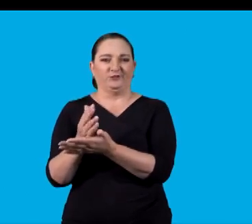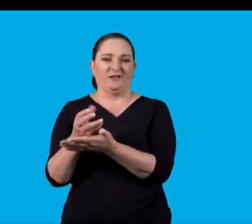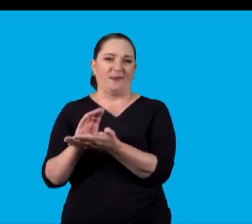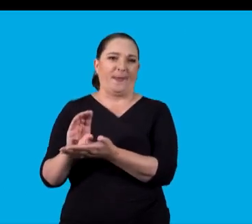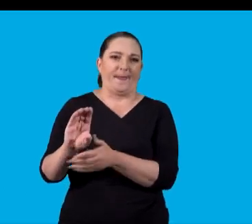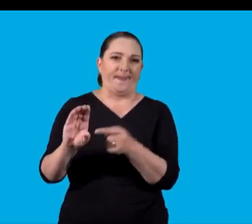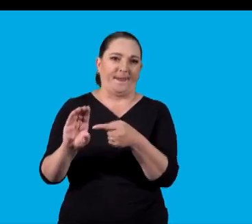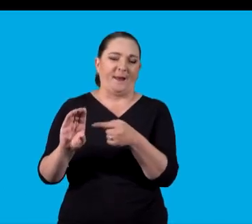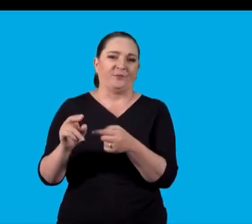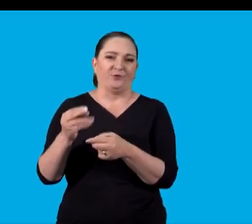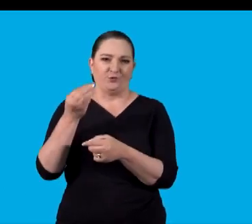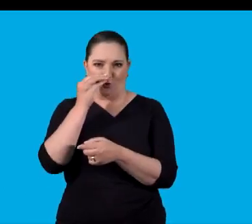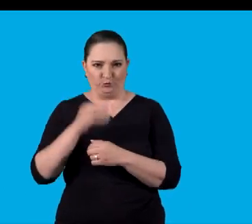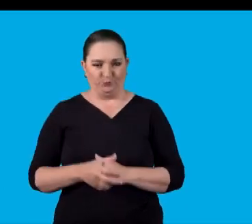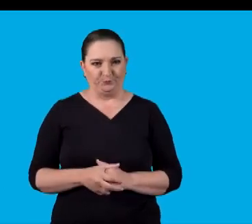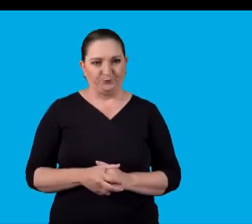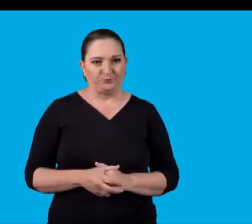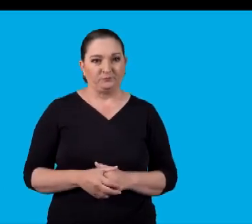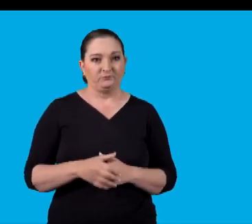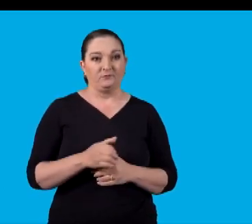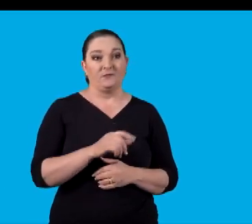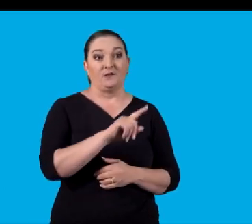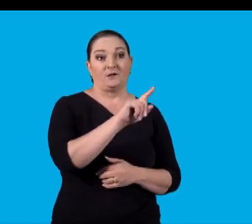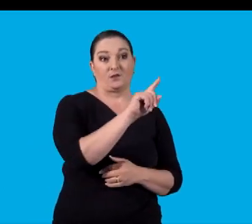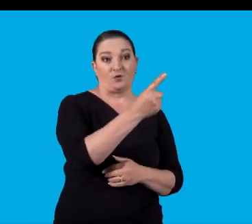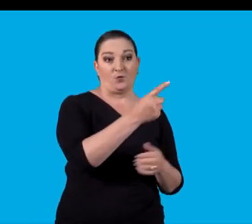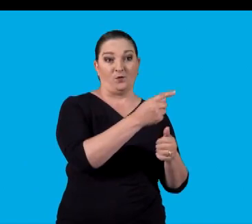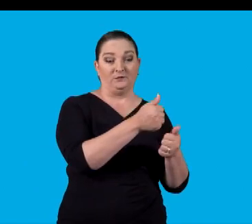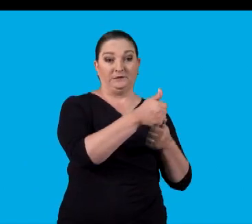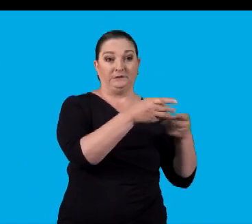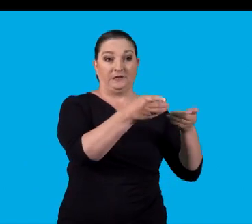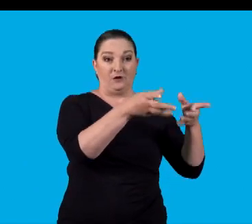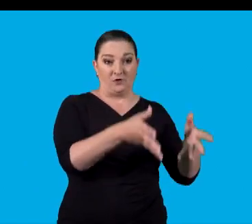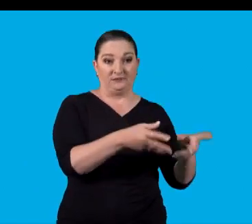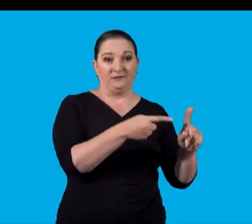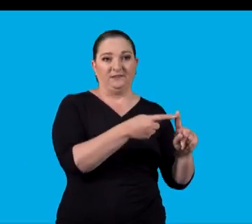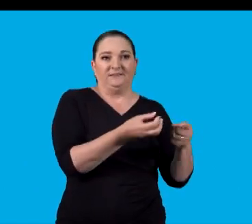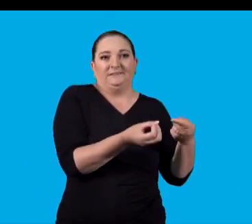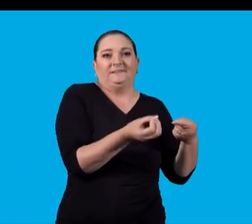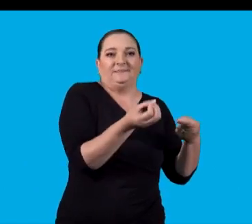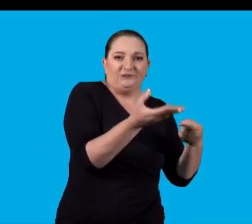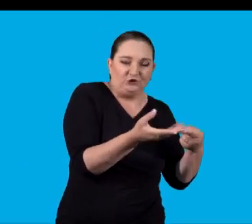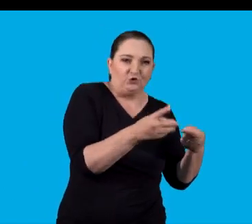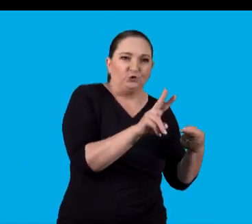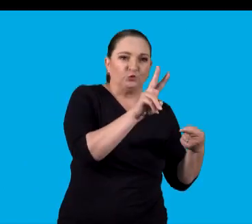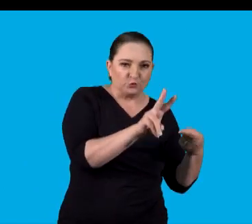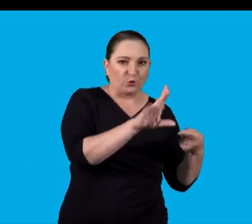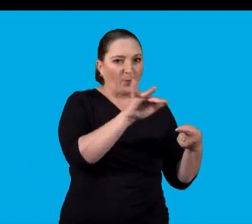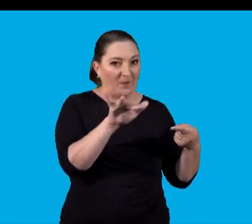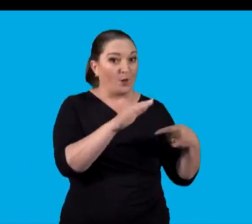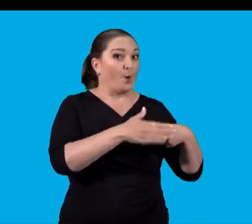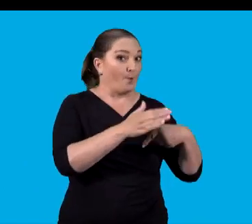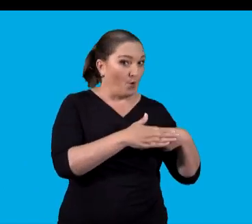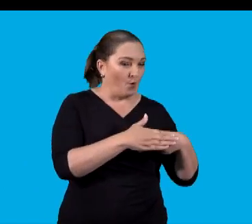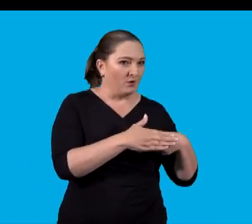capital note. Okay, so we are told here that on 1 May, the directors issued a further 2 million. So